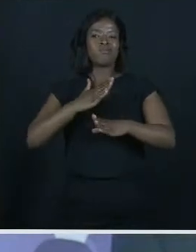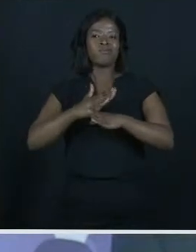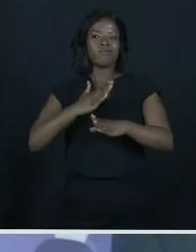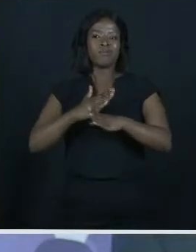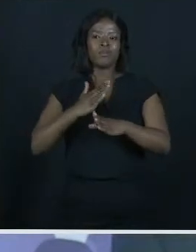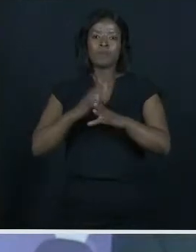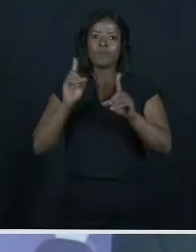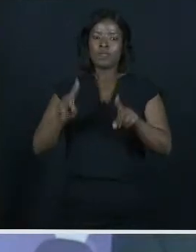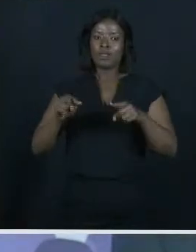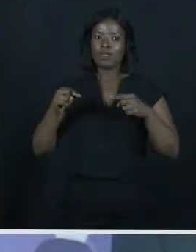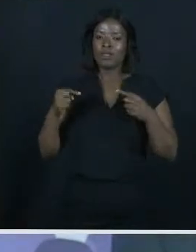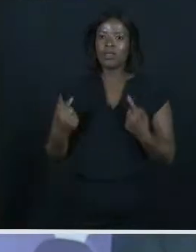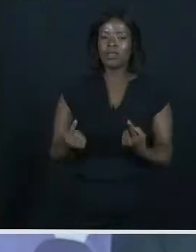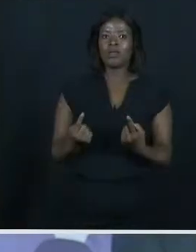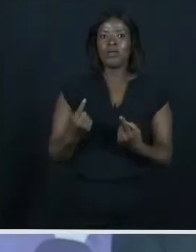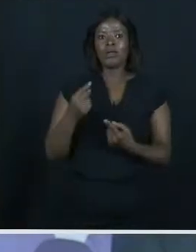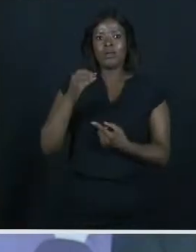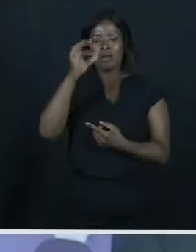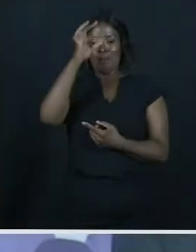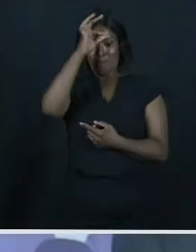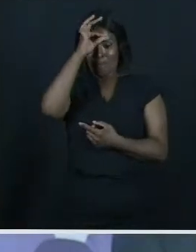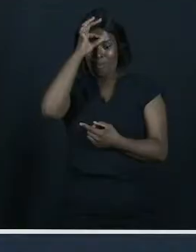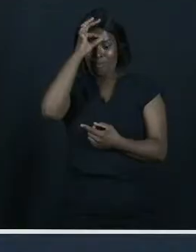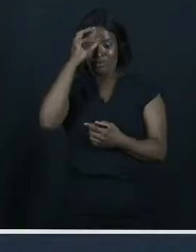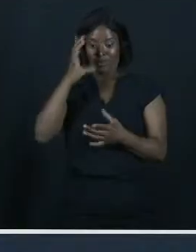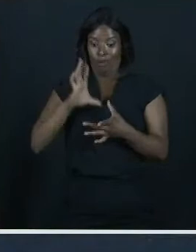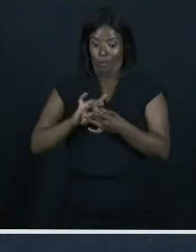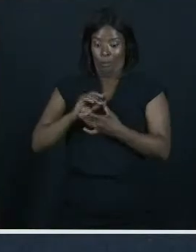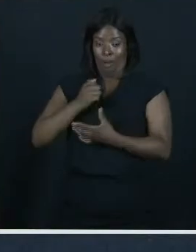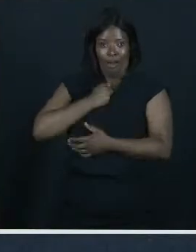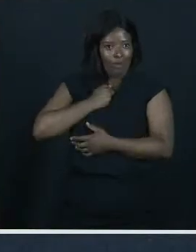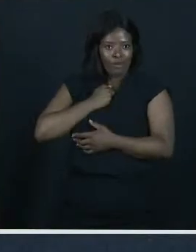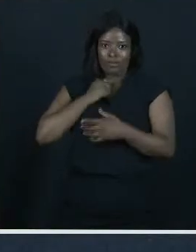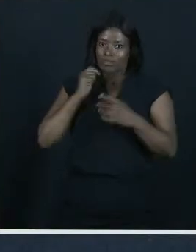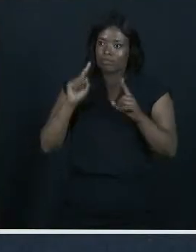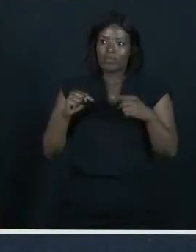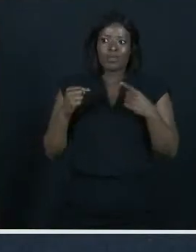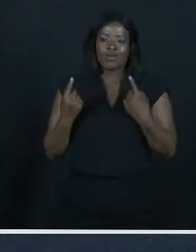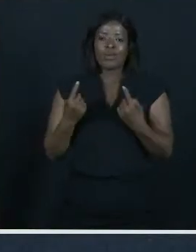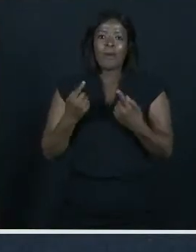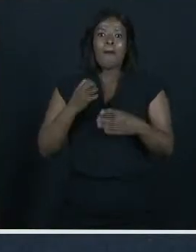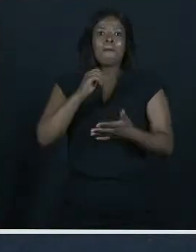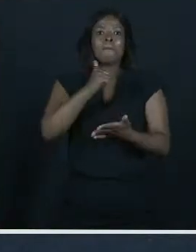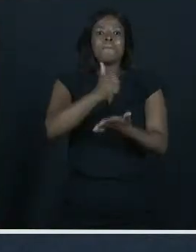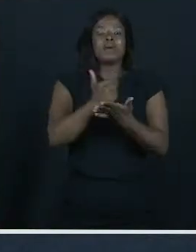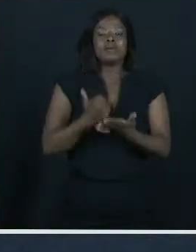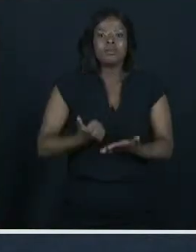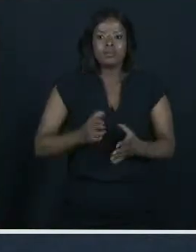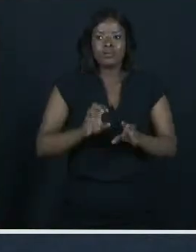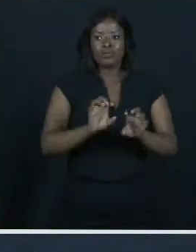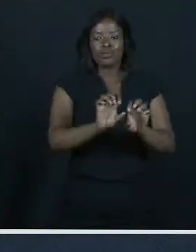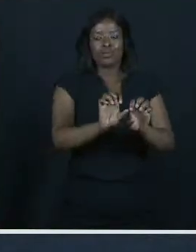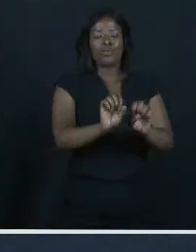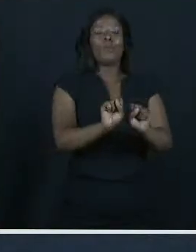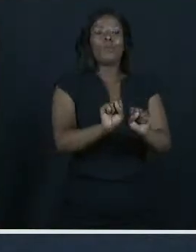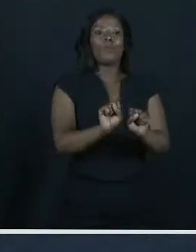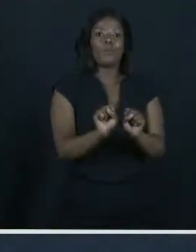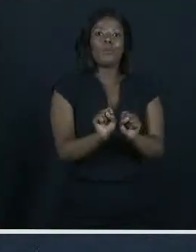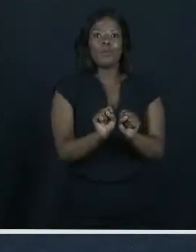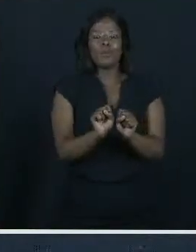we cannot be policed in our homes. We must stop these things where they happen, because